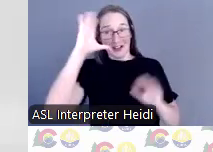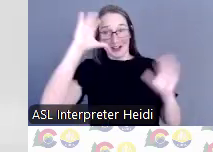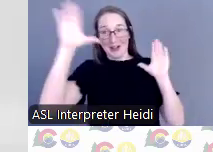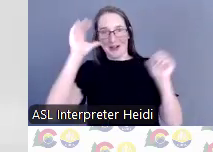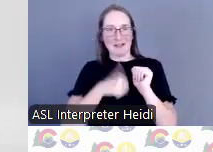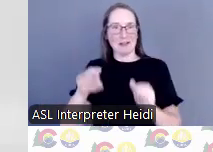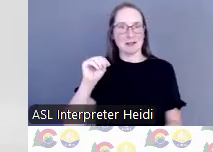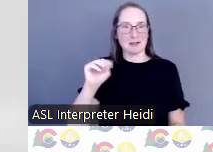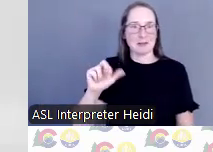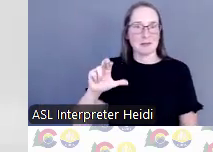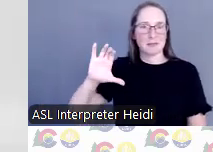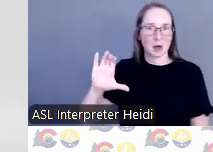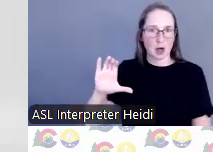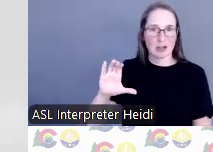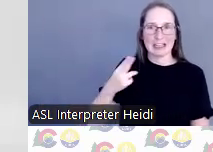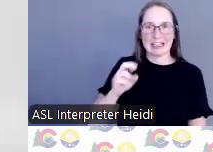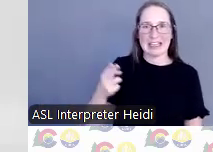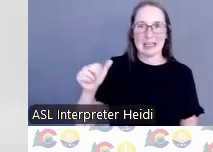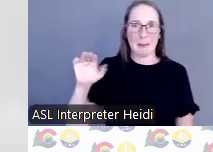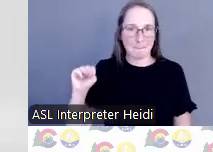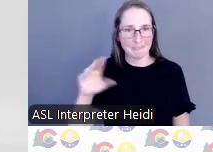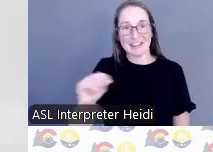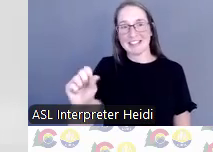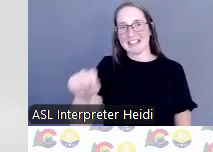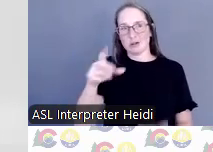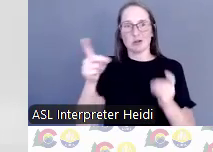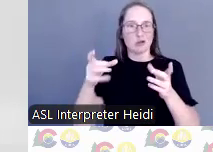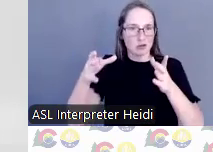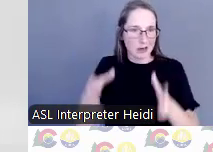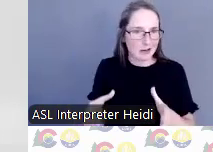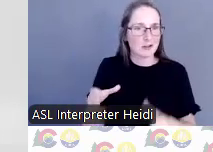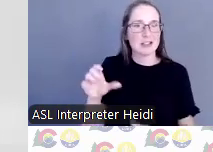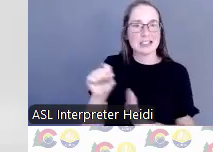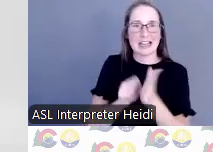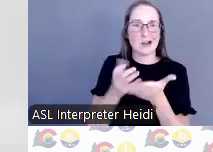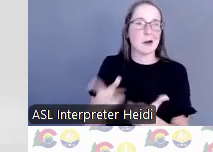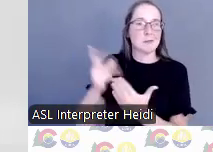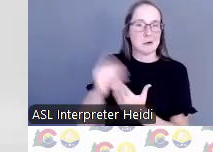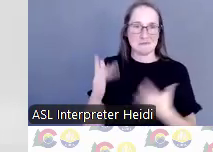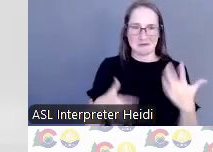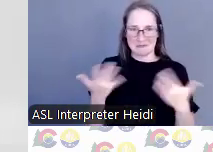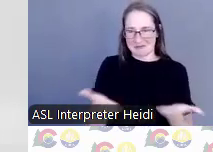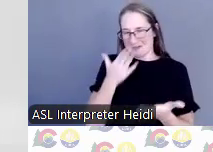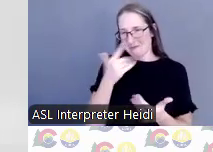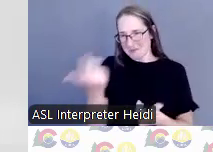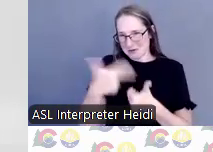Mark Honajani, he, him pronouns. And yes, Director of Statewide Programs. Really excited to be here. Thanks for joining